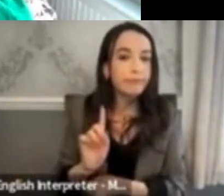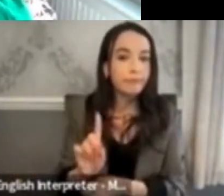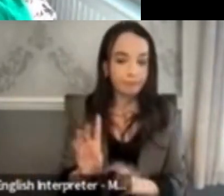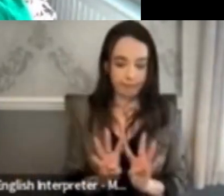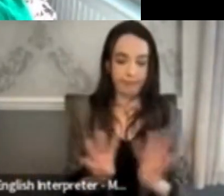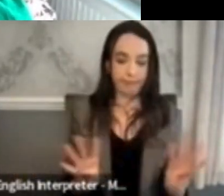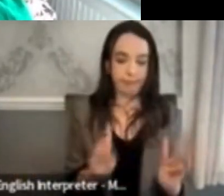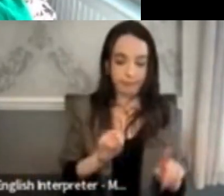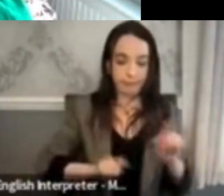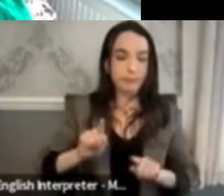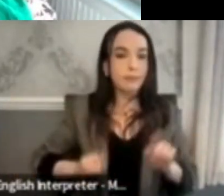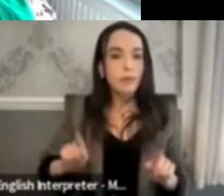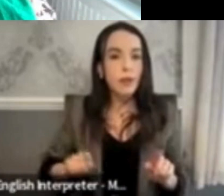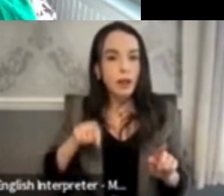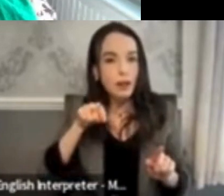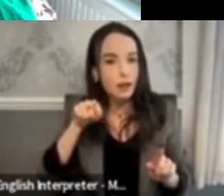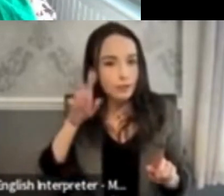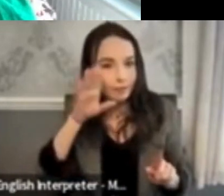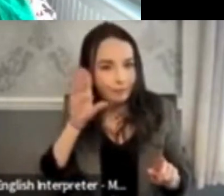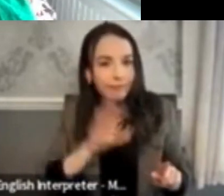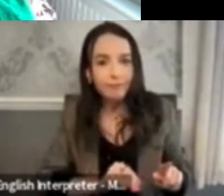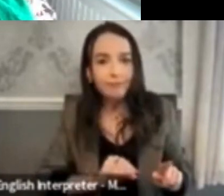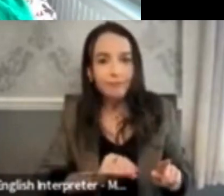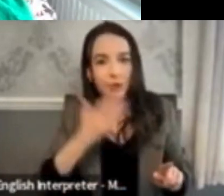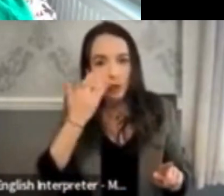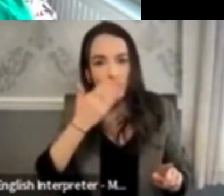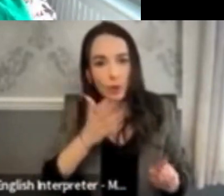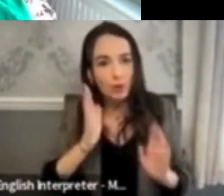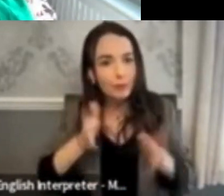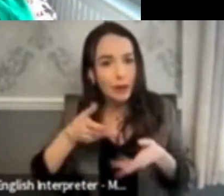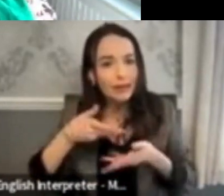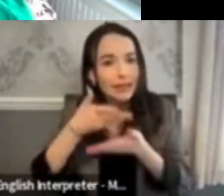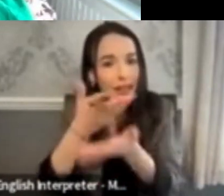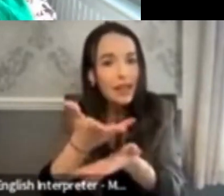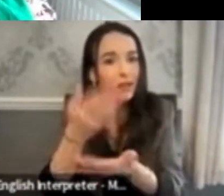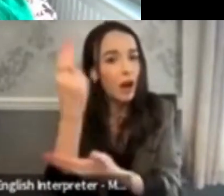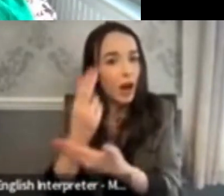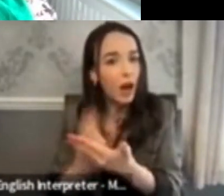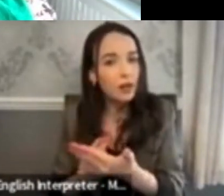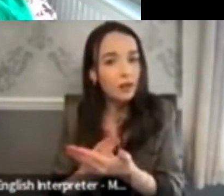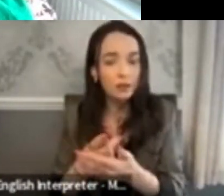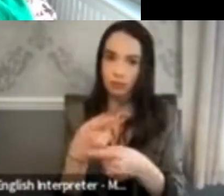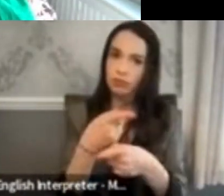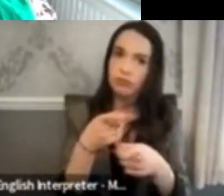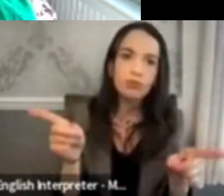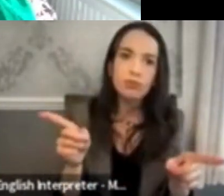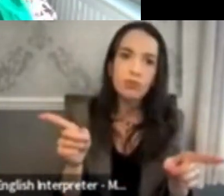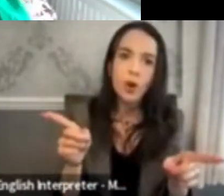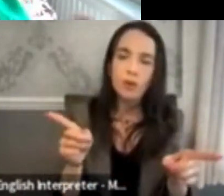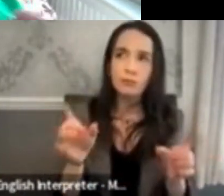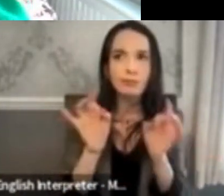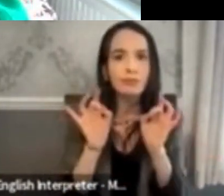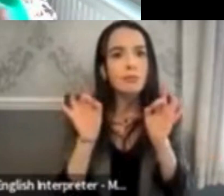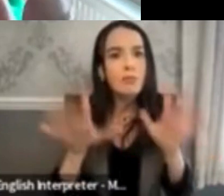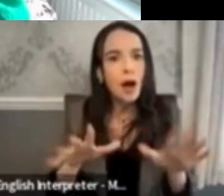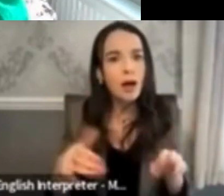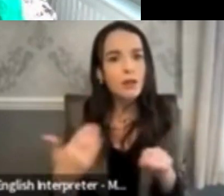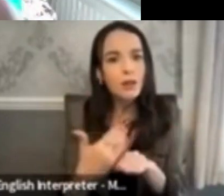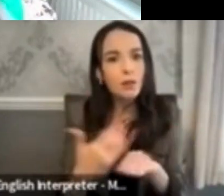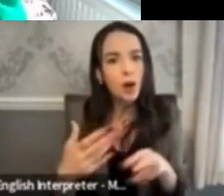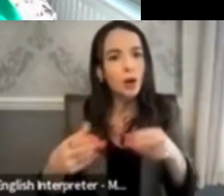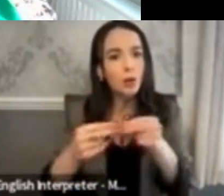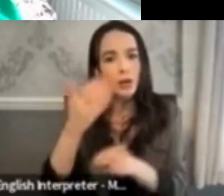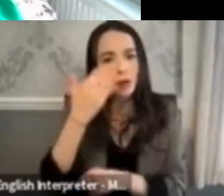that schools need to deliver. You're all doing really marvellously in your work with schools, and we're just trying to think about